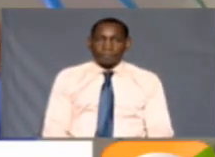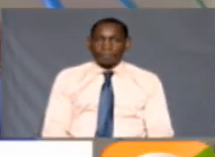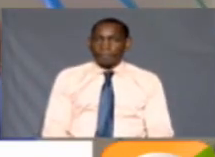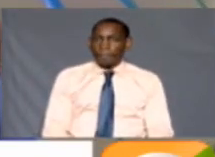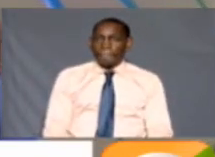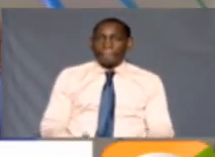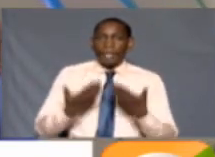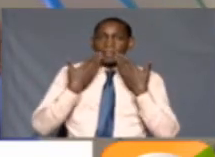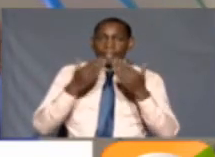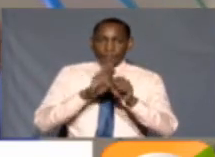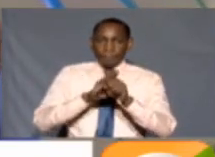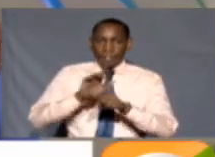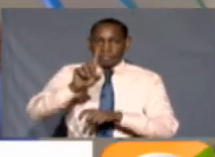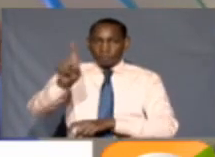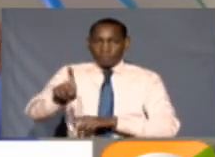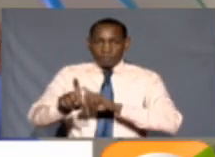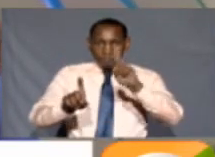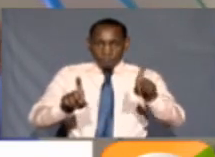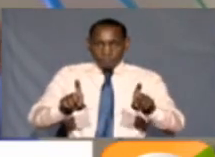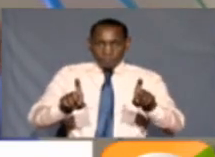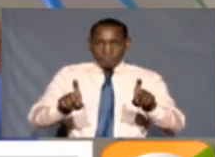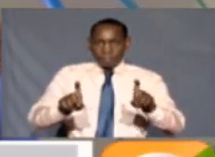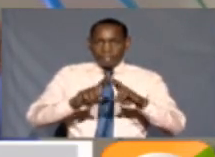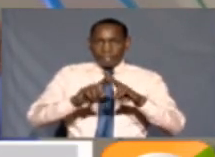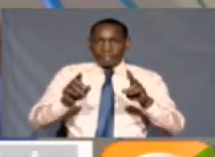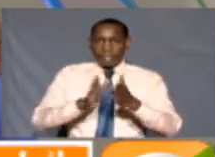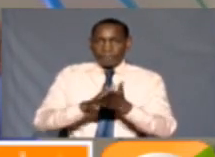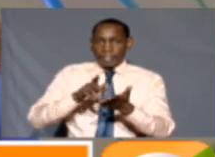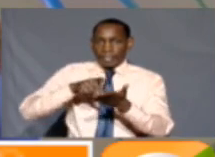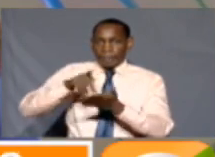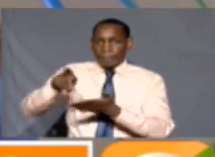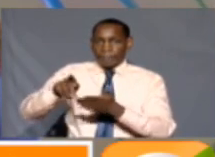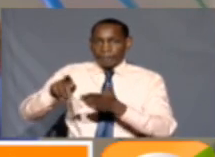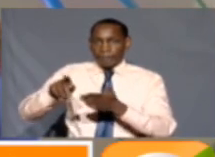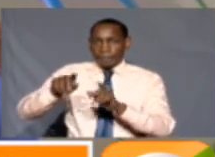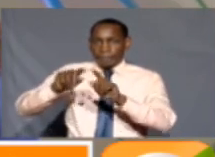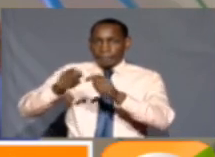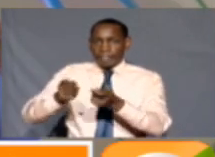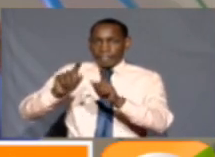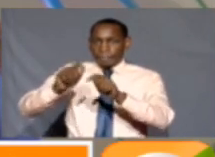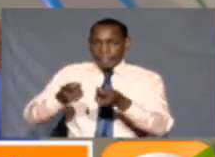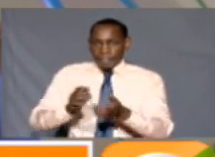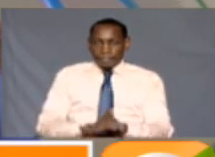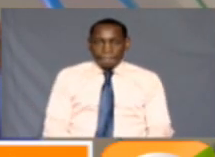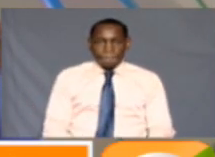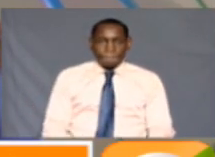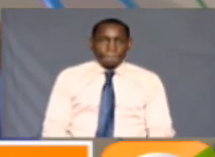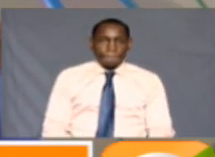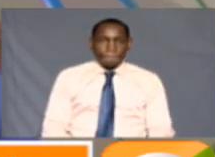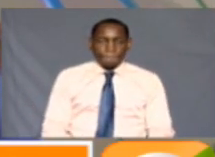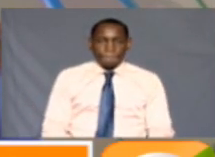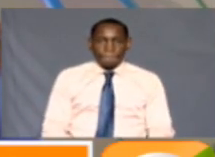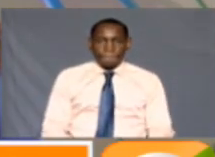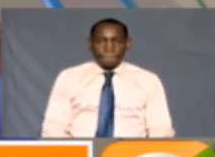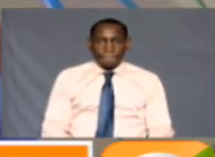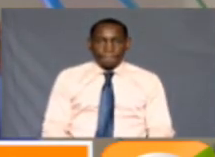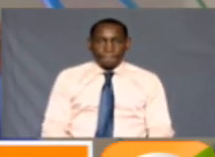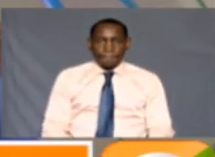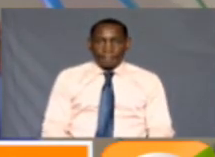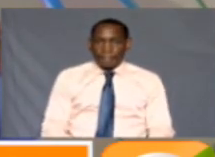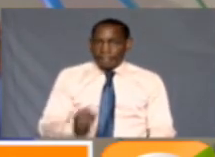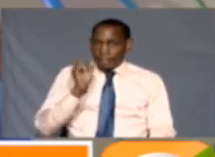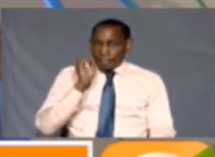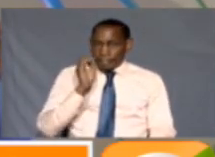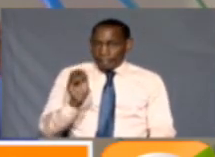you very much for those questions. Let me start by the procurement irregularities. If, as a